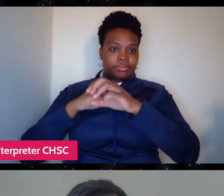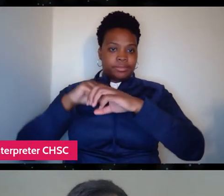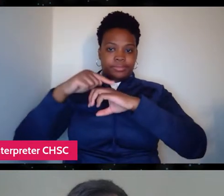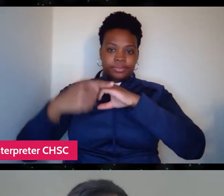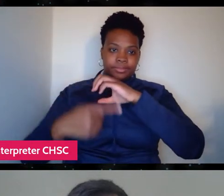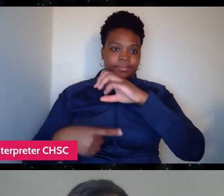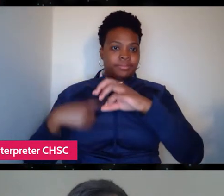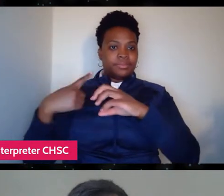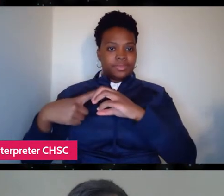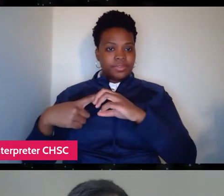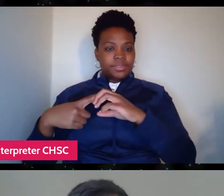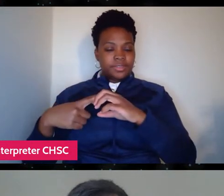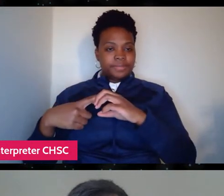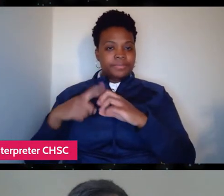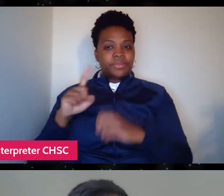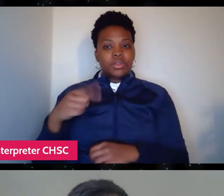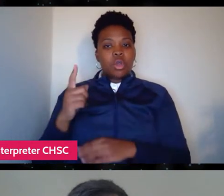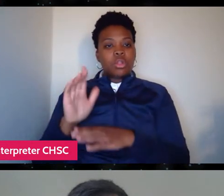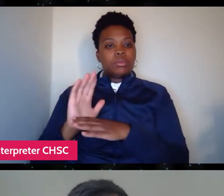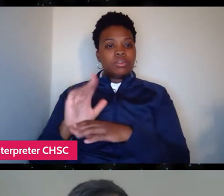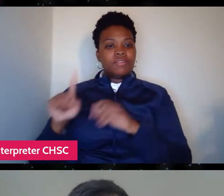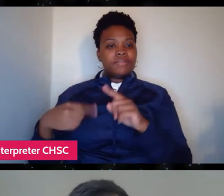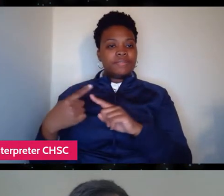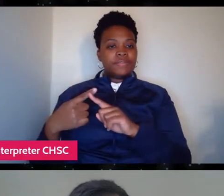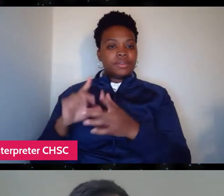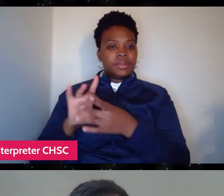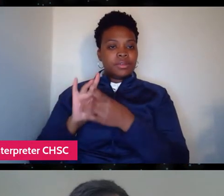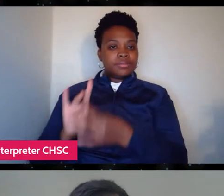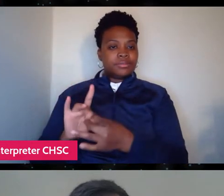And so it's the only film about that. And so